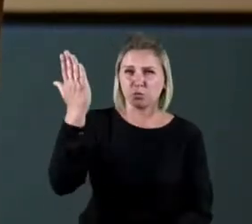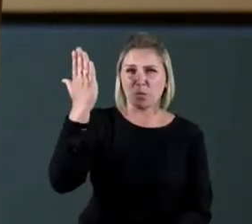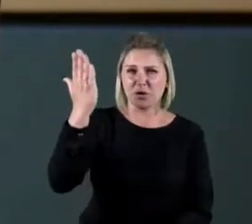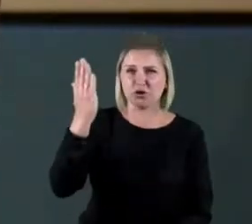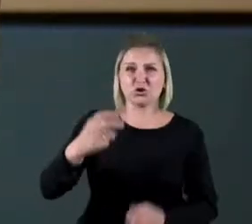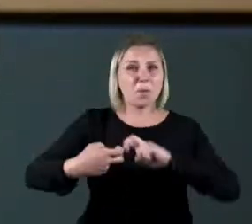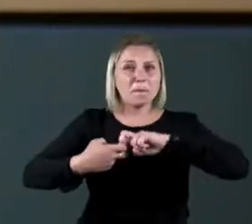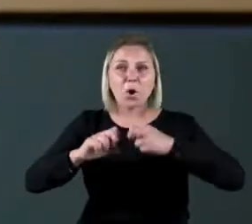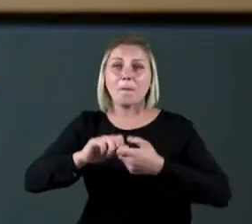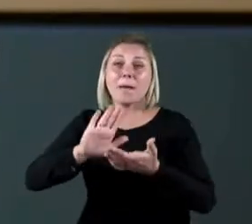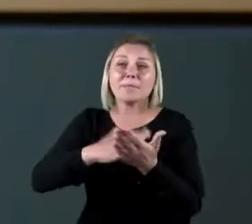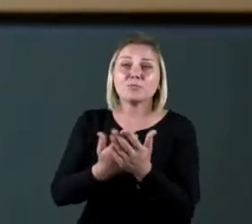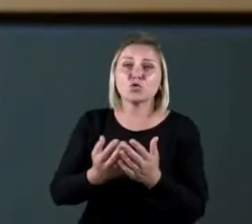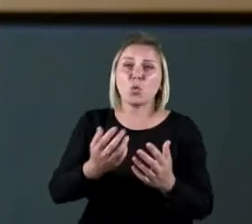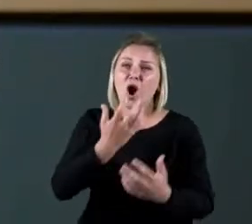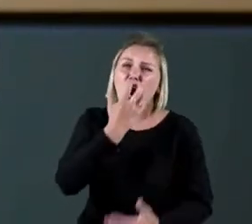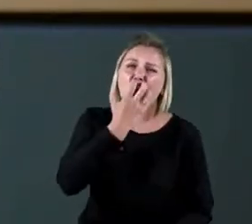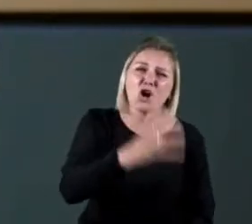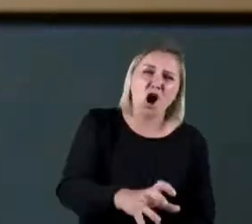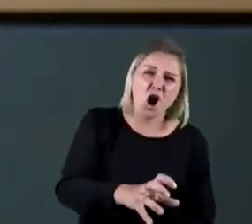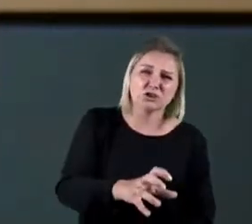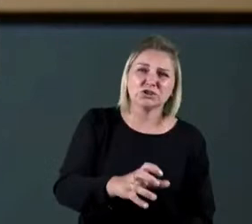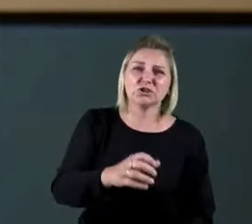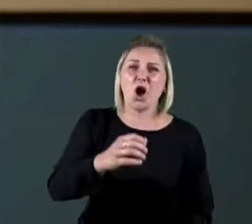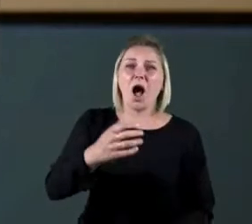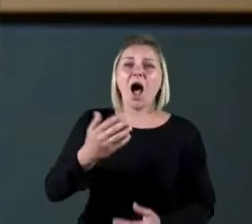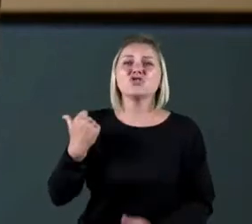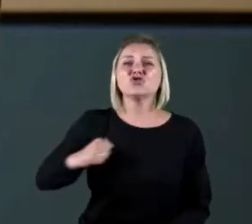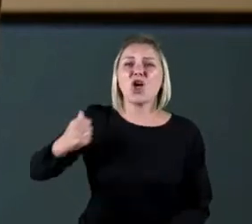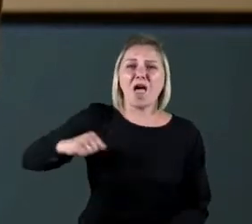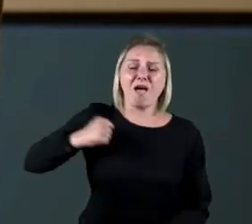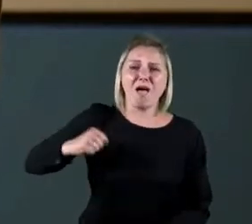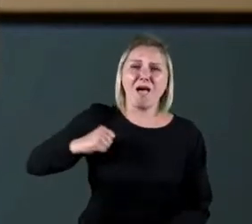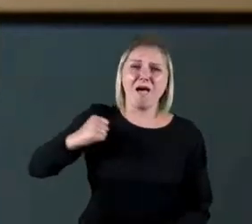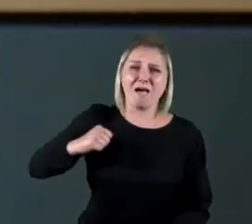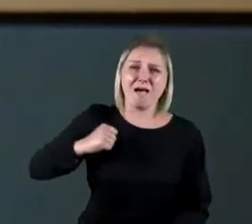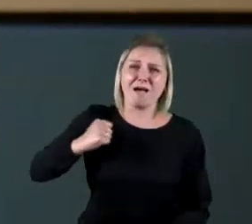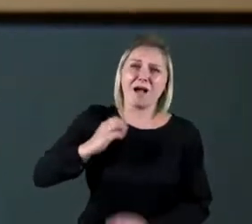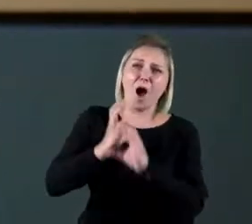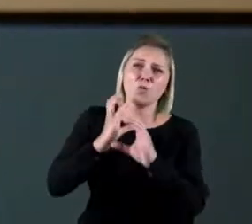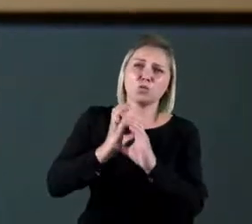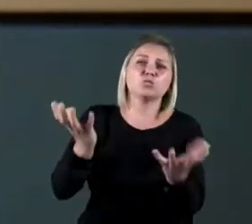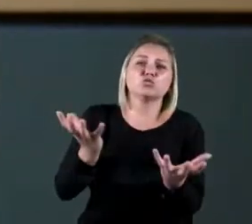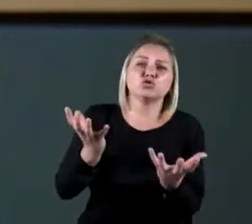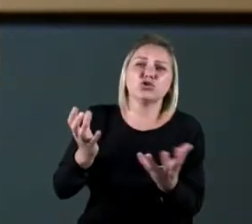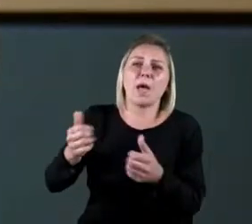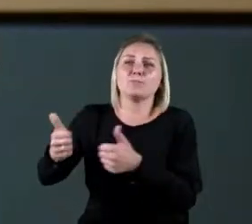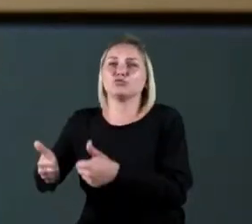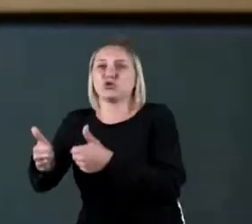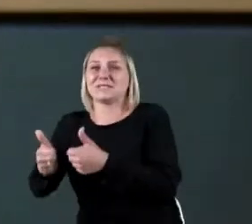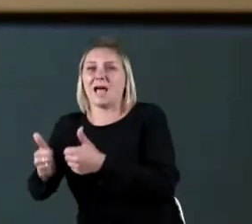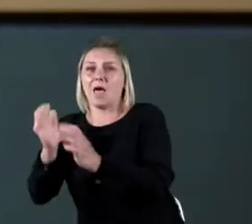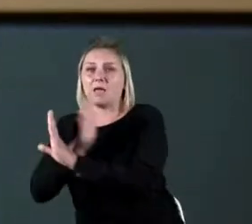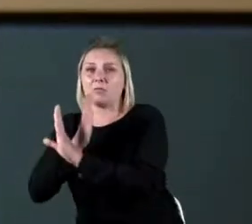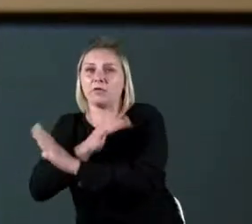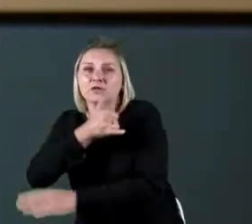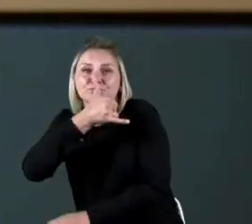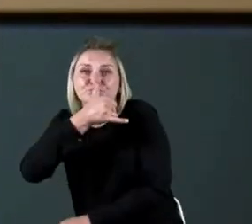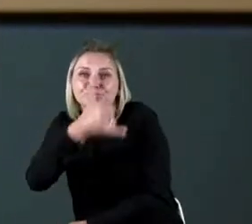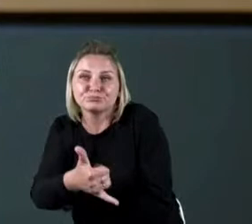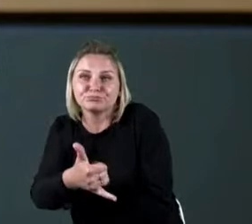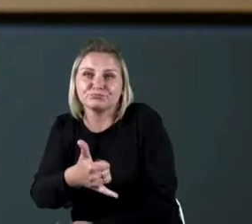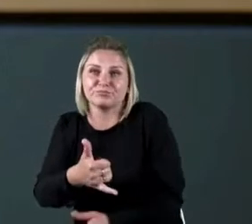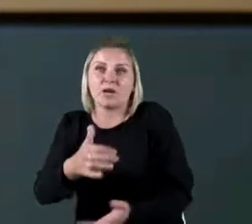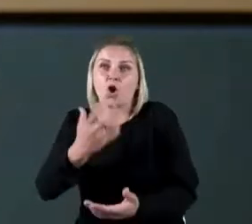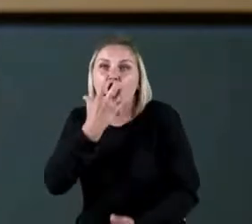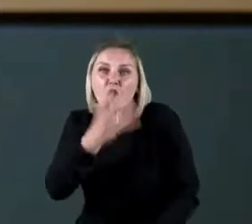unable to wait outside in those conditions for the accessible public transport offer, and you may not be able to afford things like a private hire taxi. So